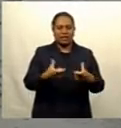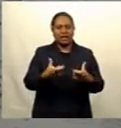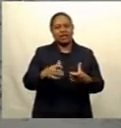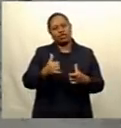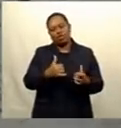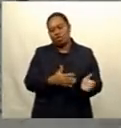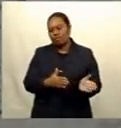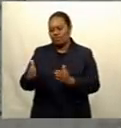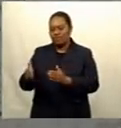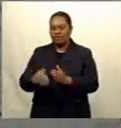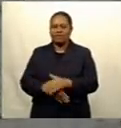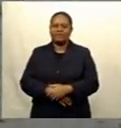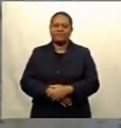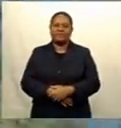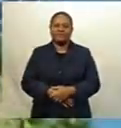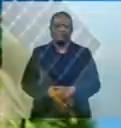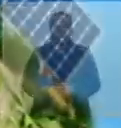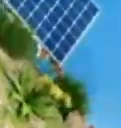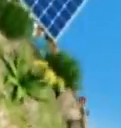Kumar, FBC News.